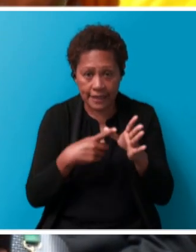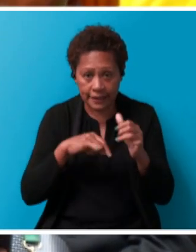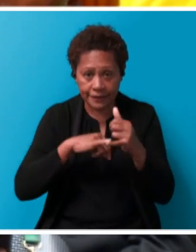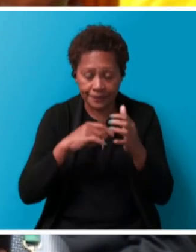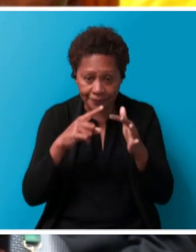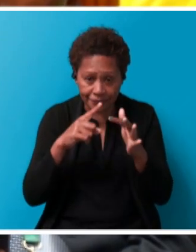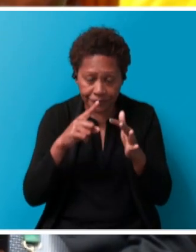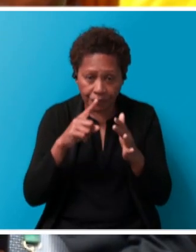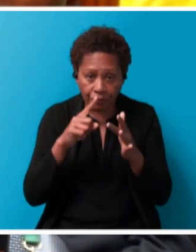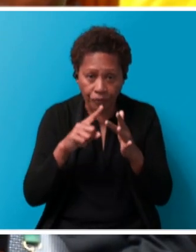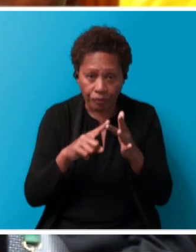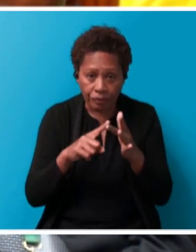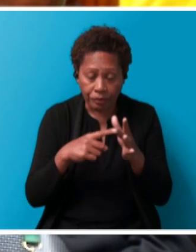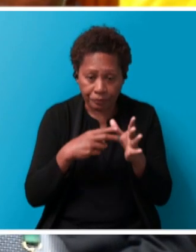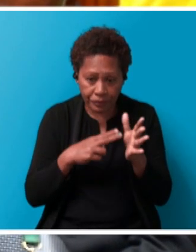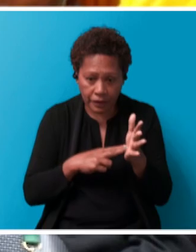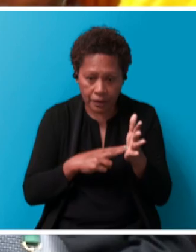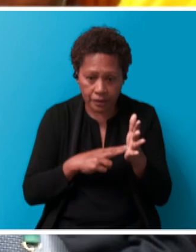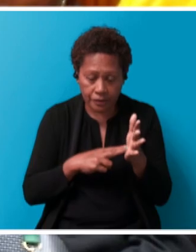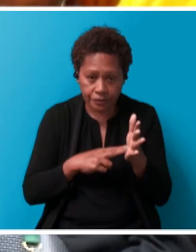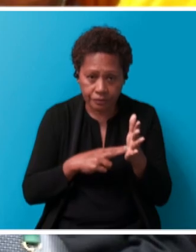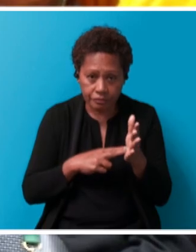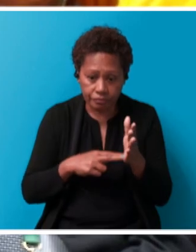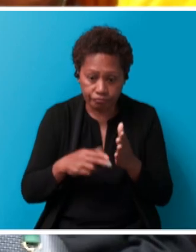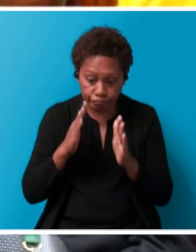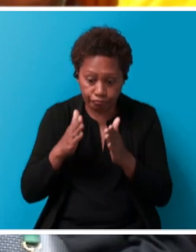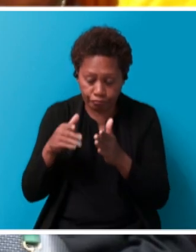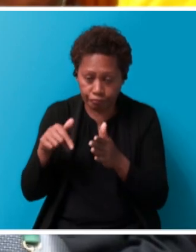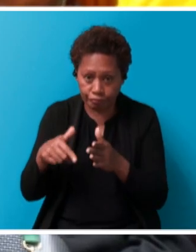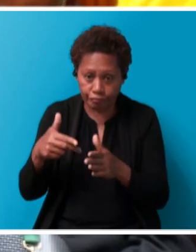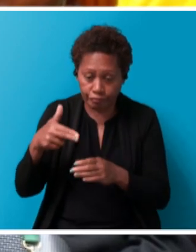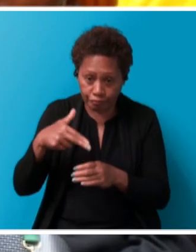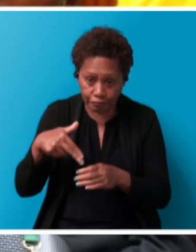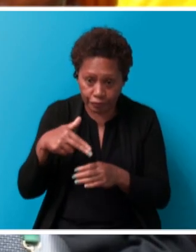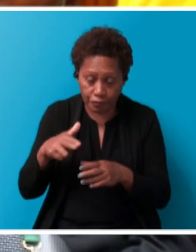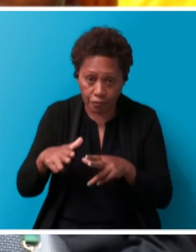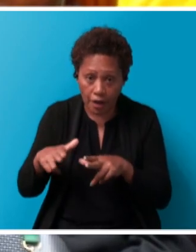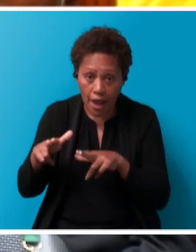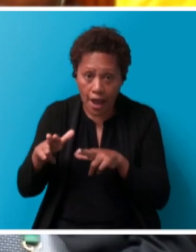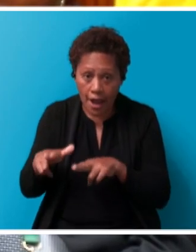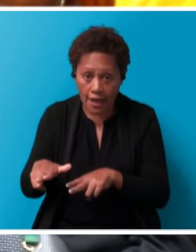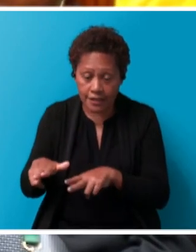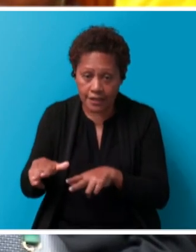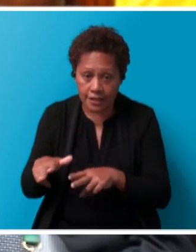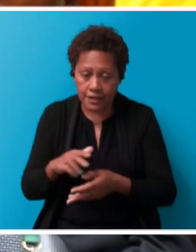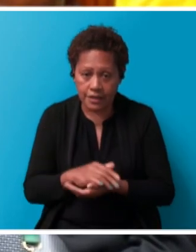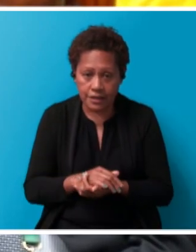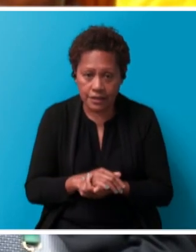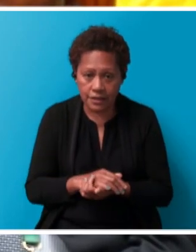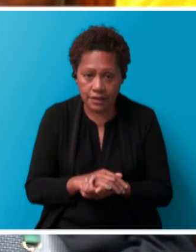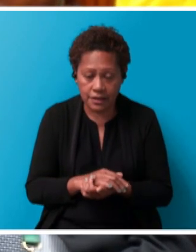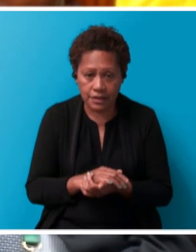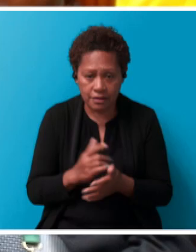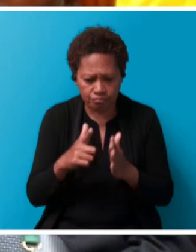of the review of the petroleum legislation. Mr. Speaker, sir, I conclude by reiterating that